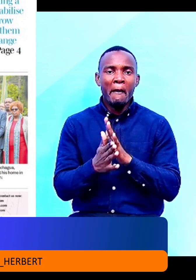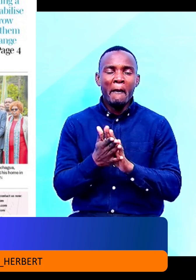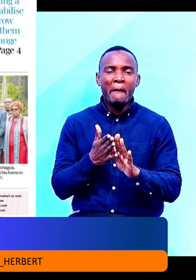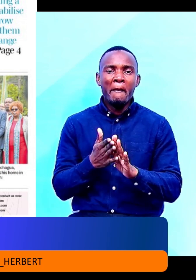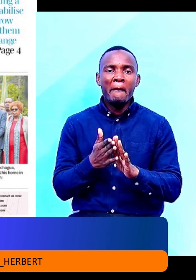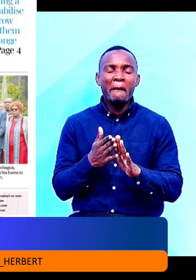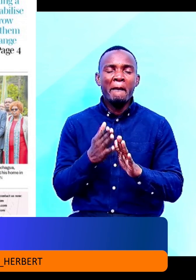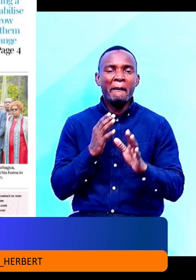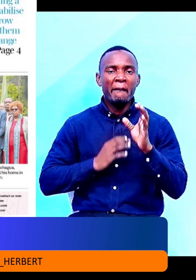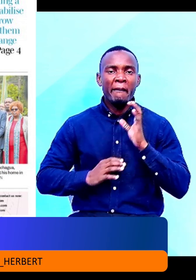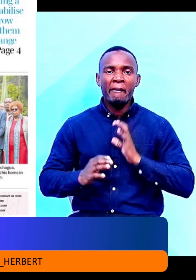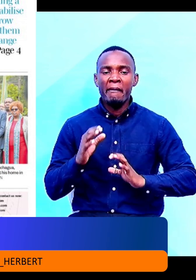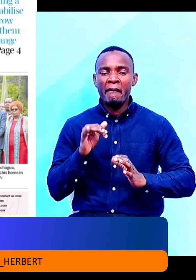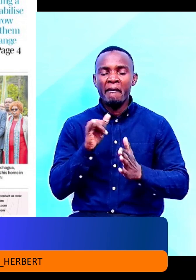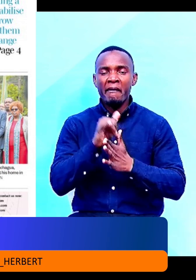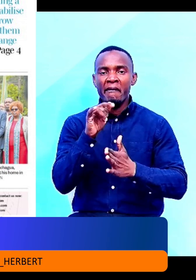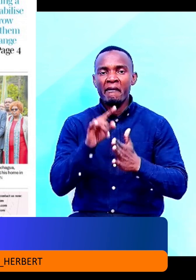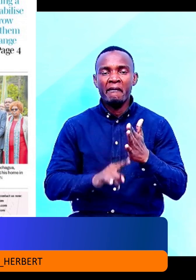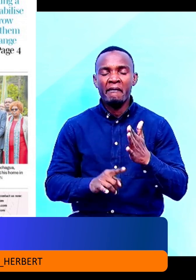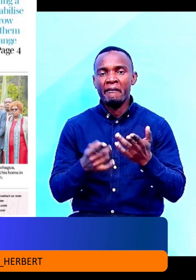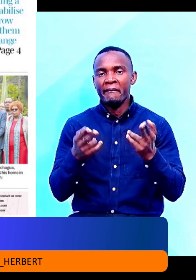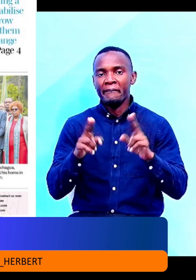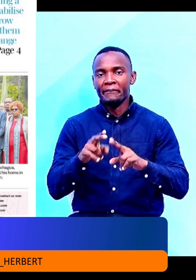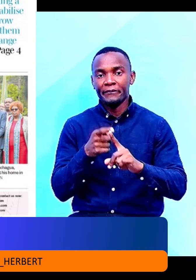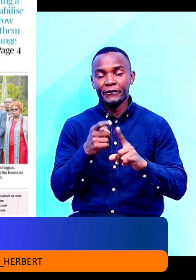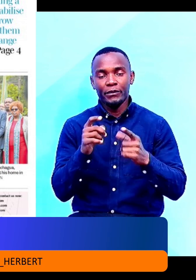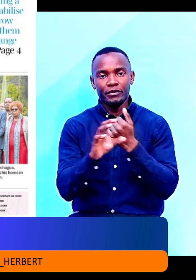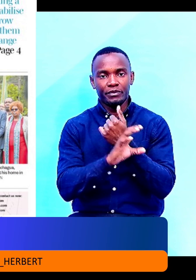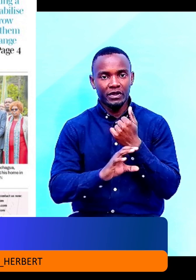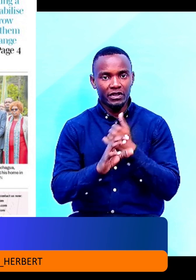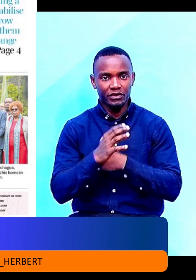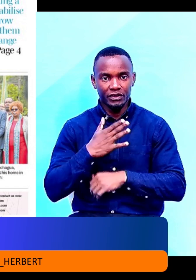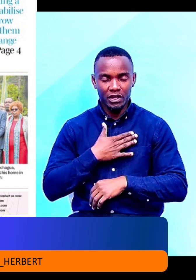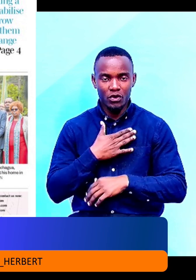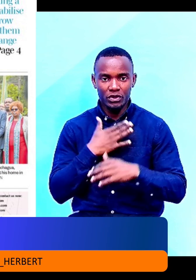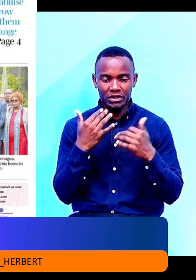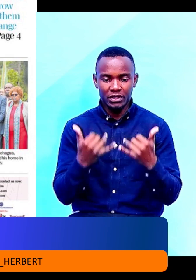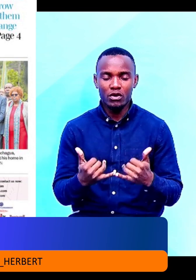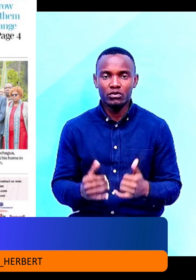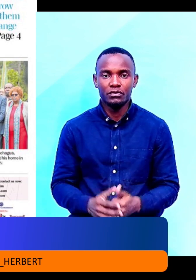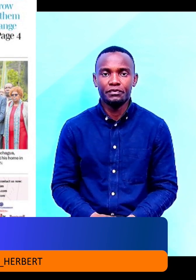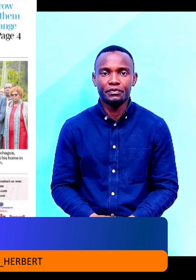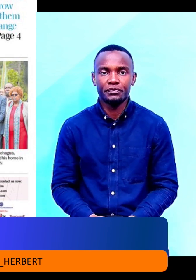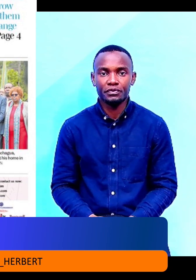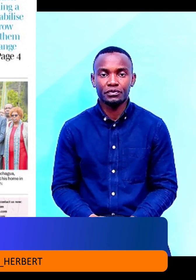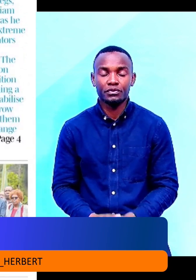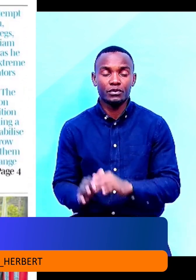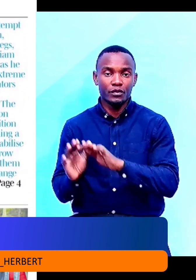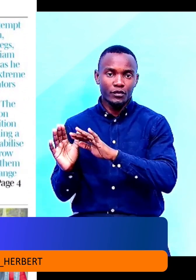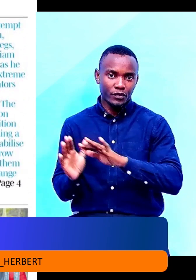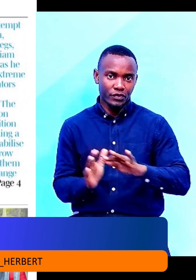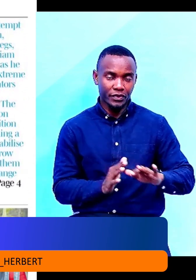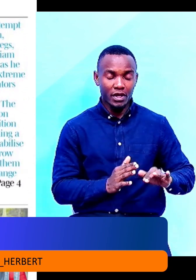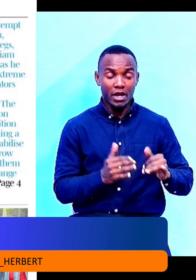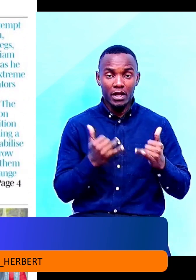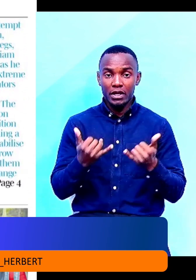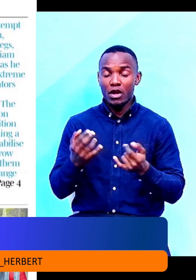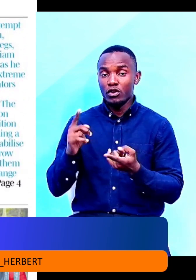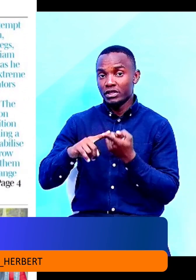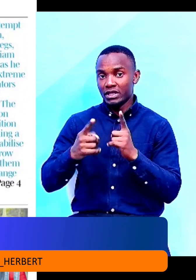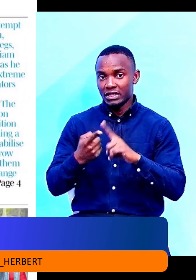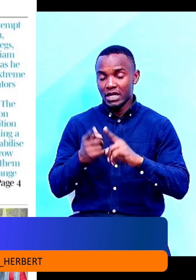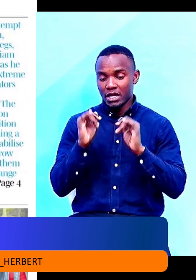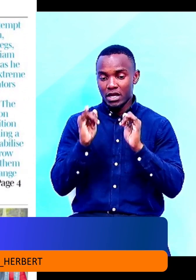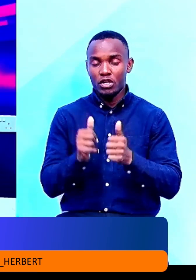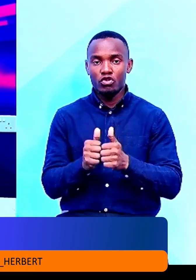of the commentary from what is happening in the country currently. The Standard this morning are also